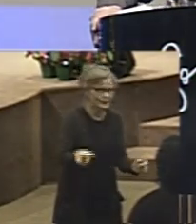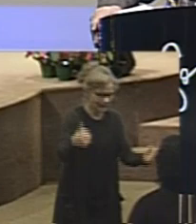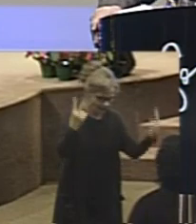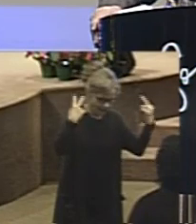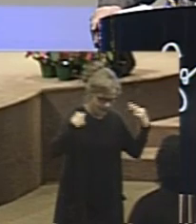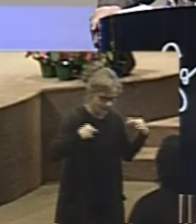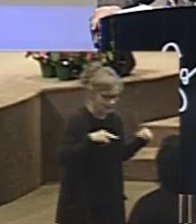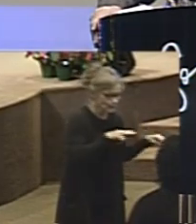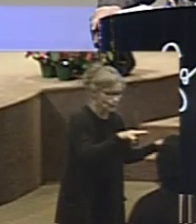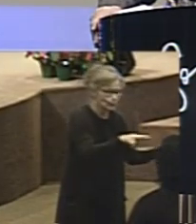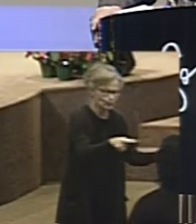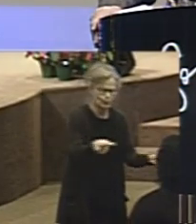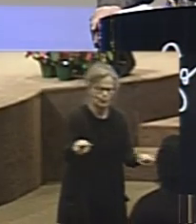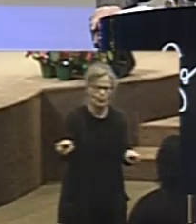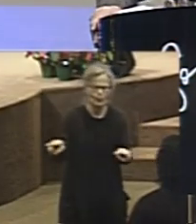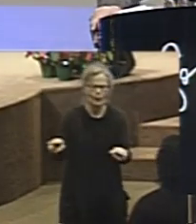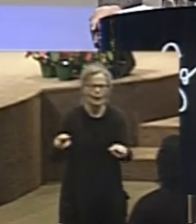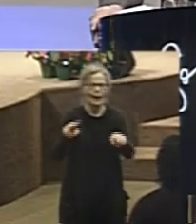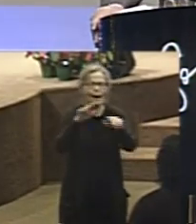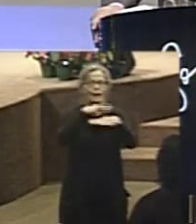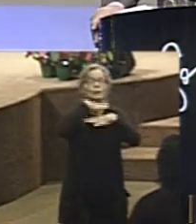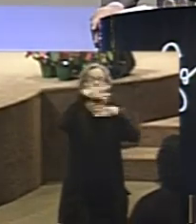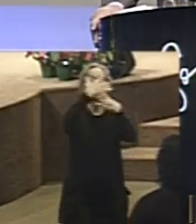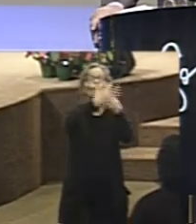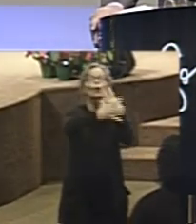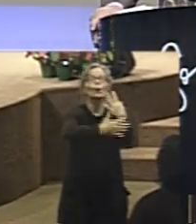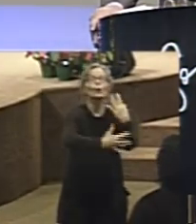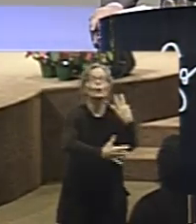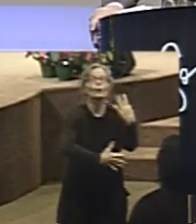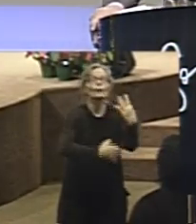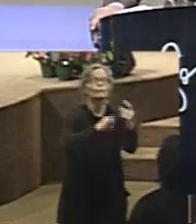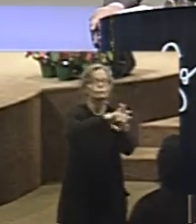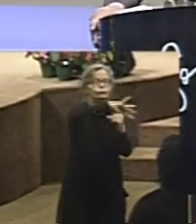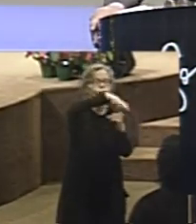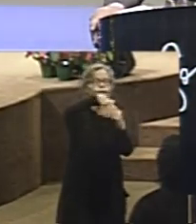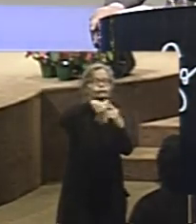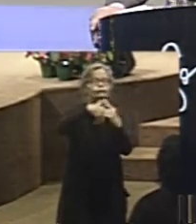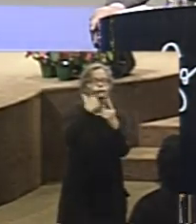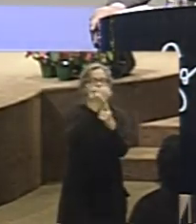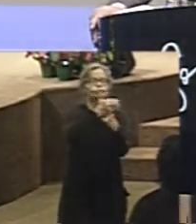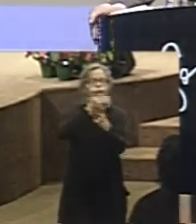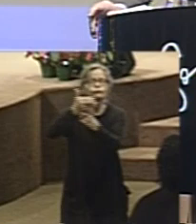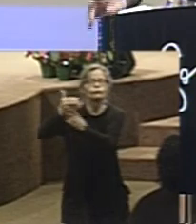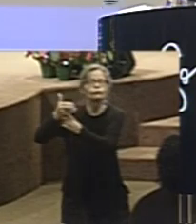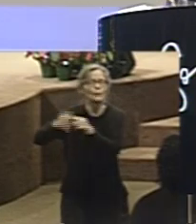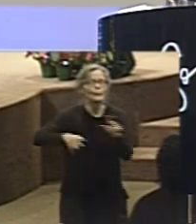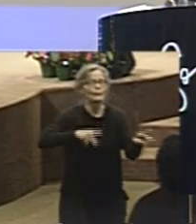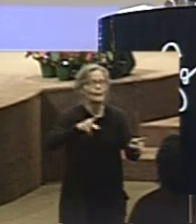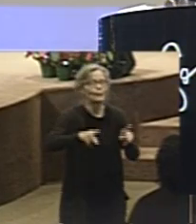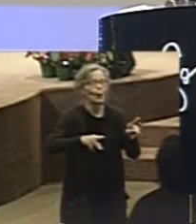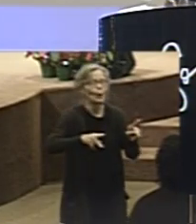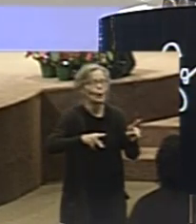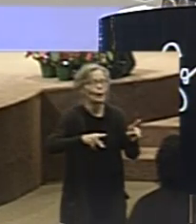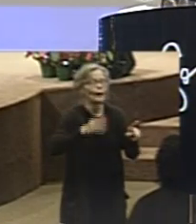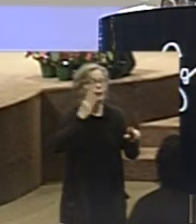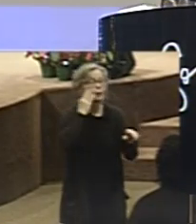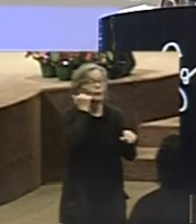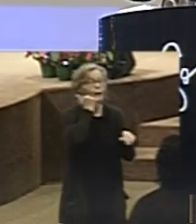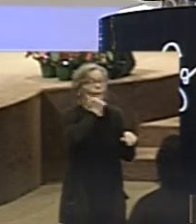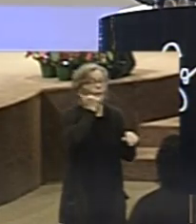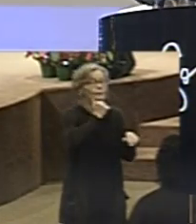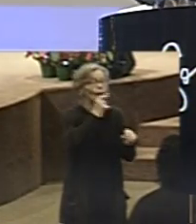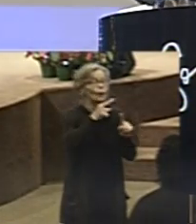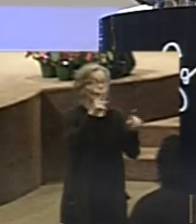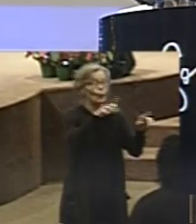a covering over this people and let them know every day they walk out of their doors that somebody is praying